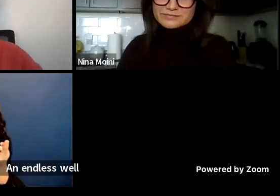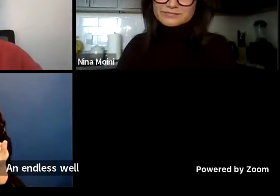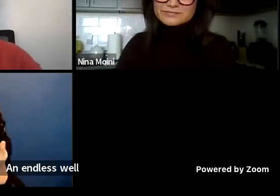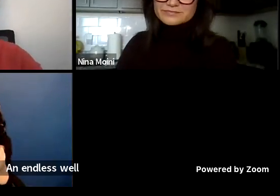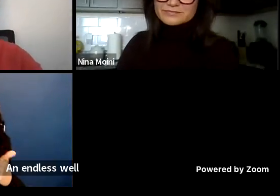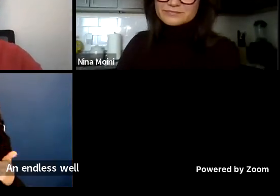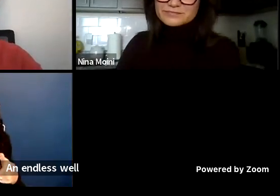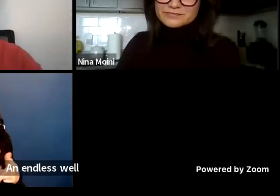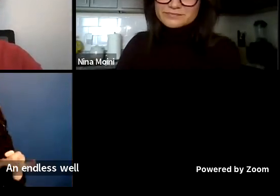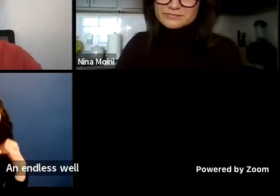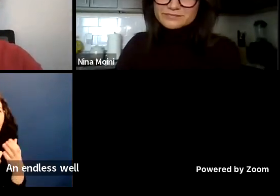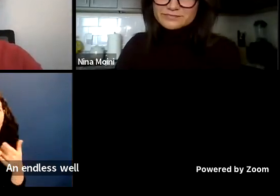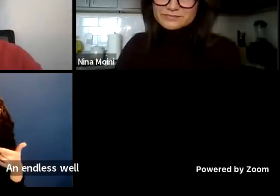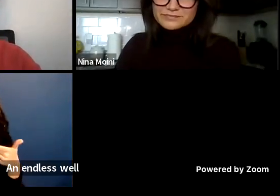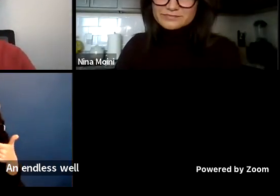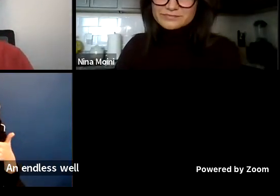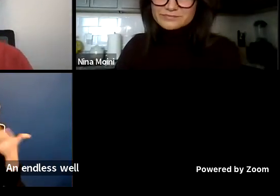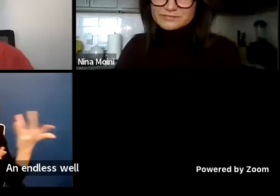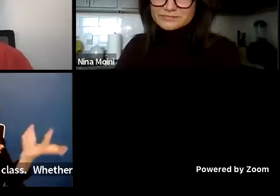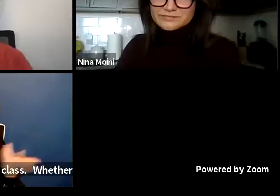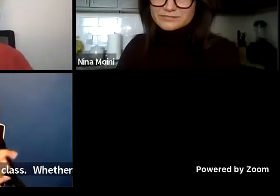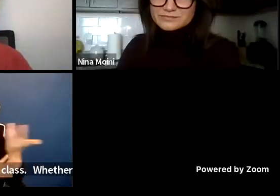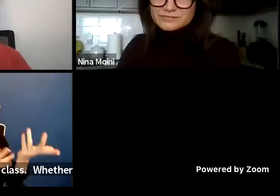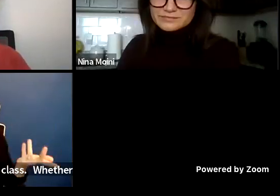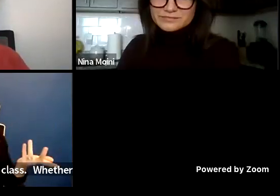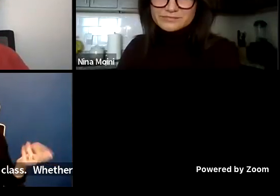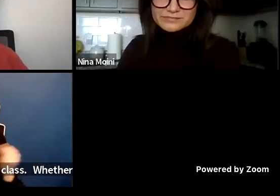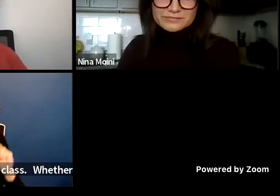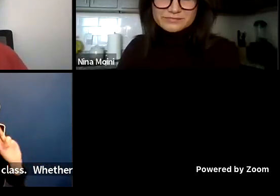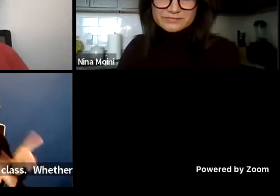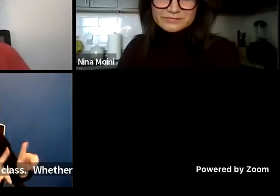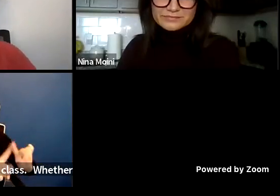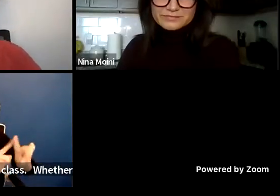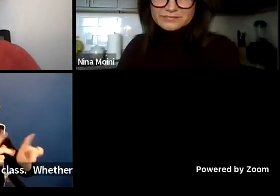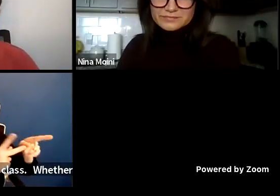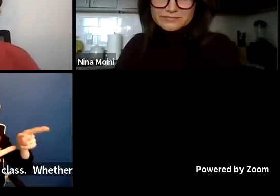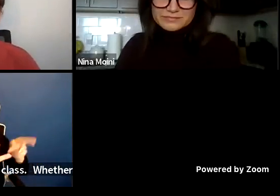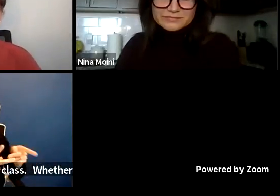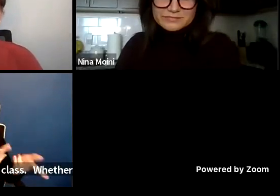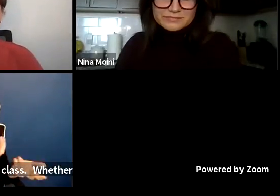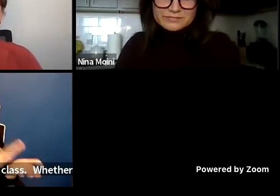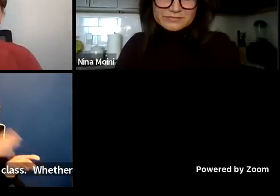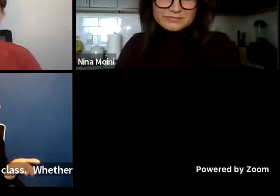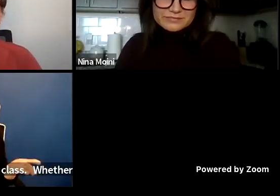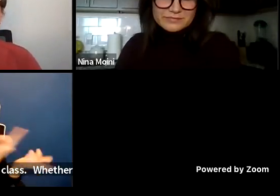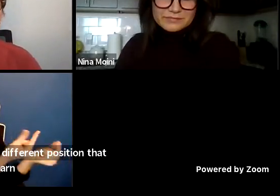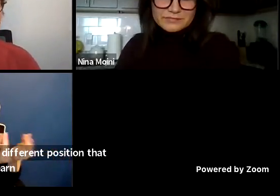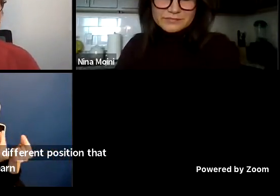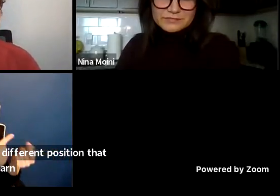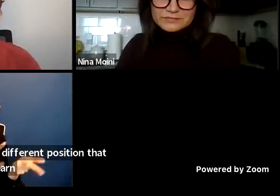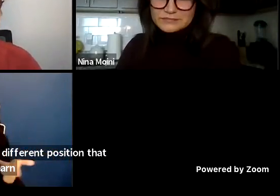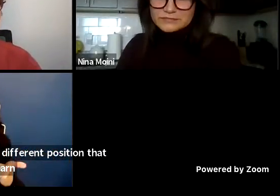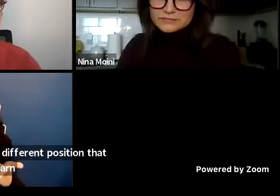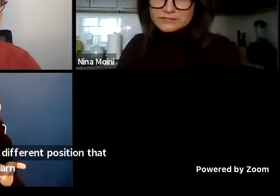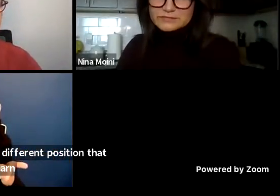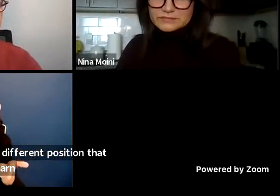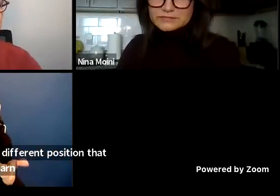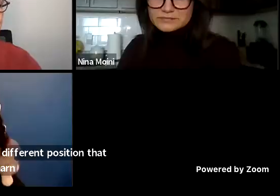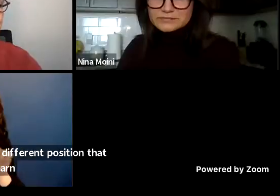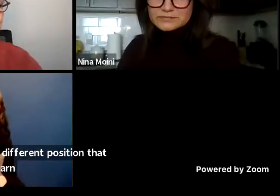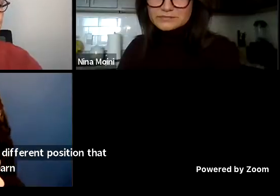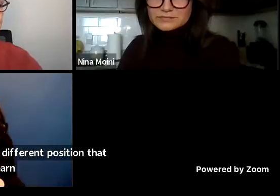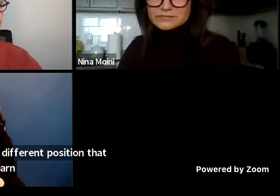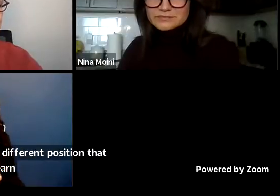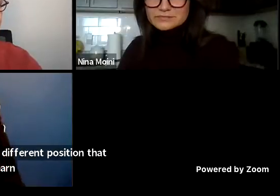classes, whether it's you want to talk to somebody in a different position that you want to learn more about, whether it's you just have questions or you